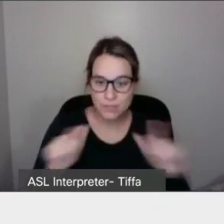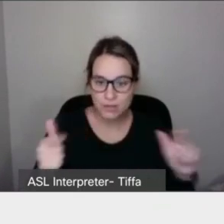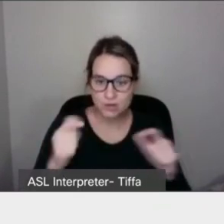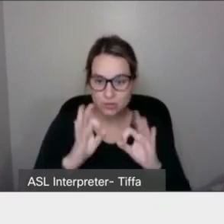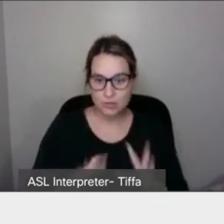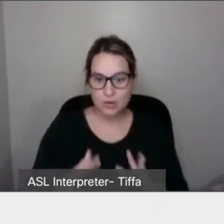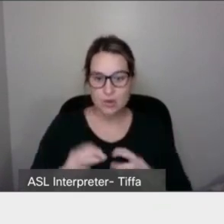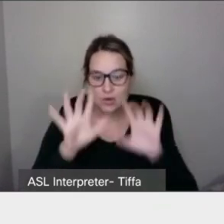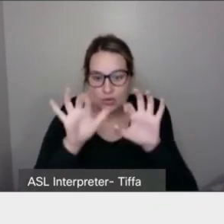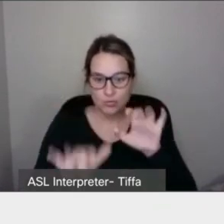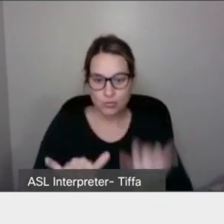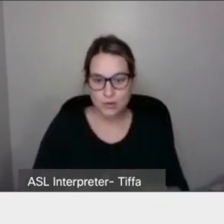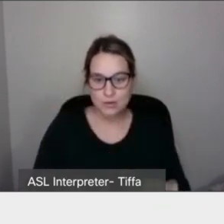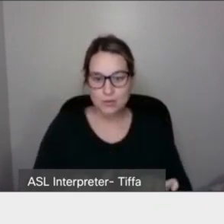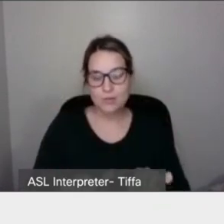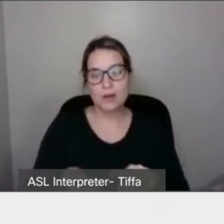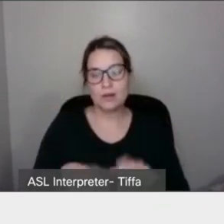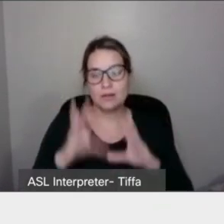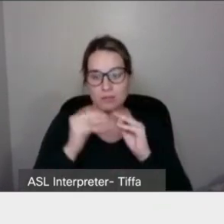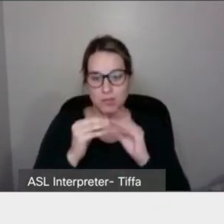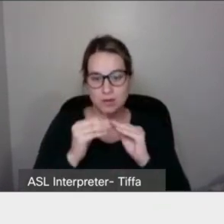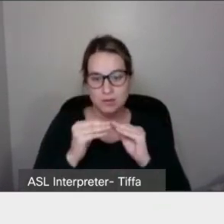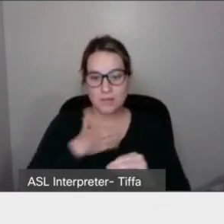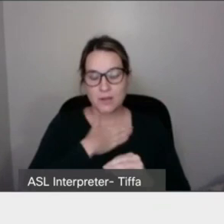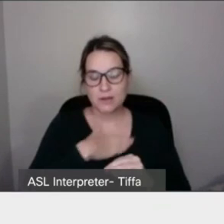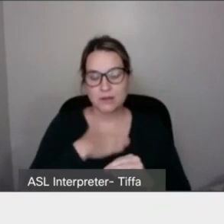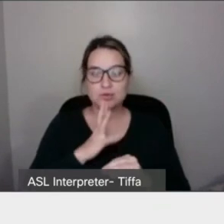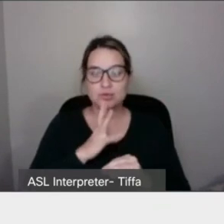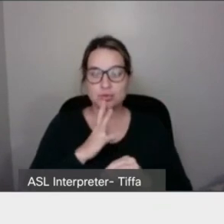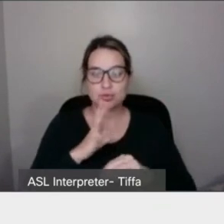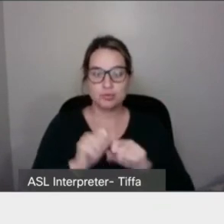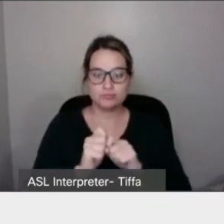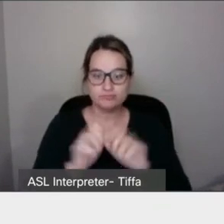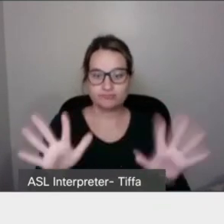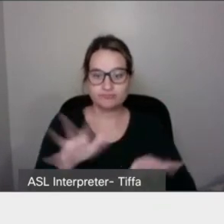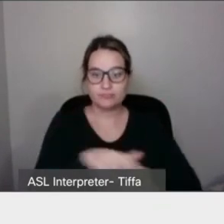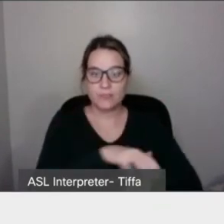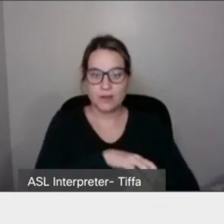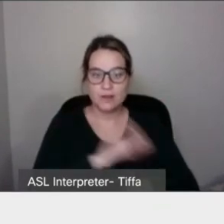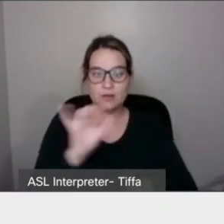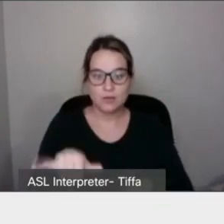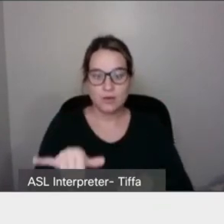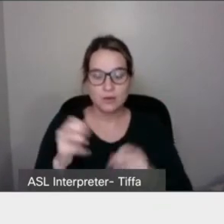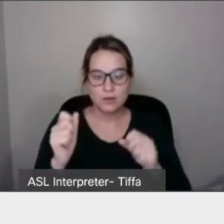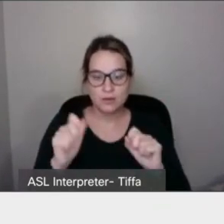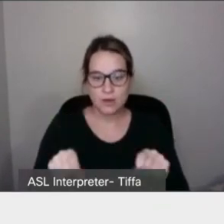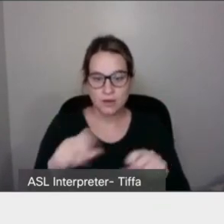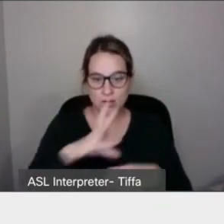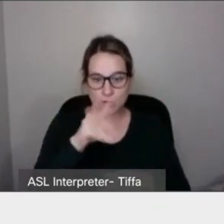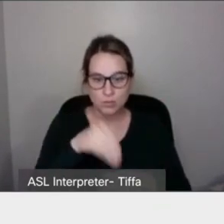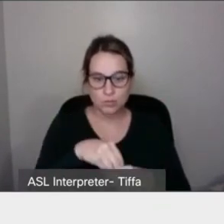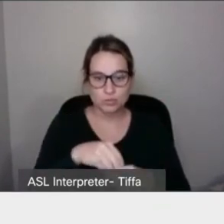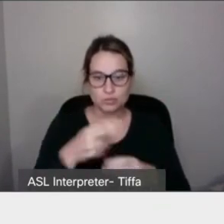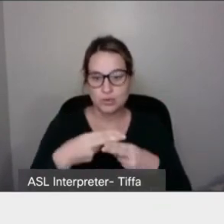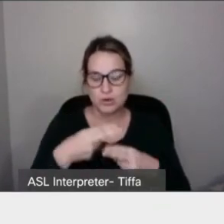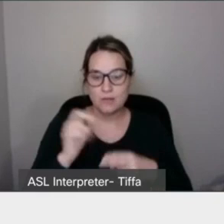also transcribing the proceedings. Please speak clearly and slowly so that we can include your name and